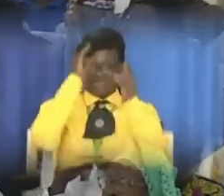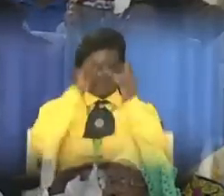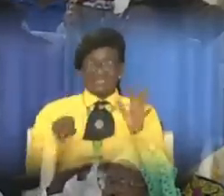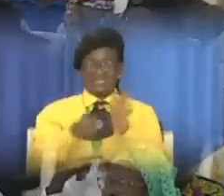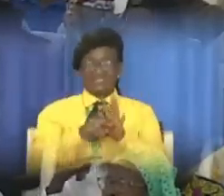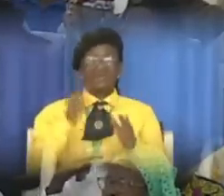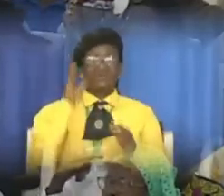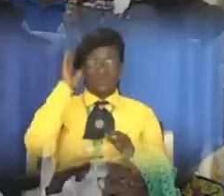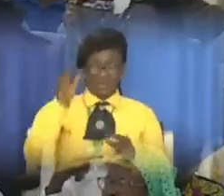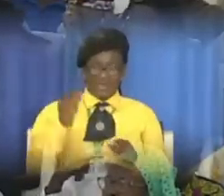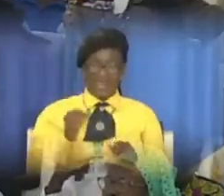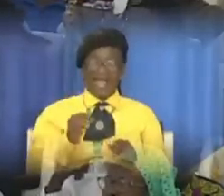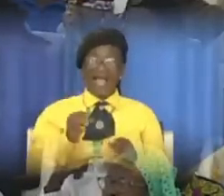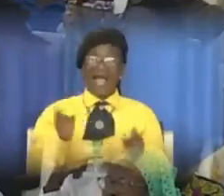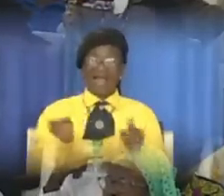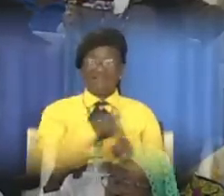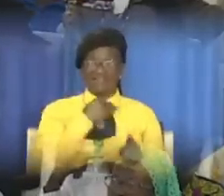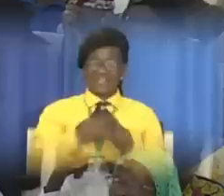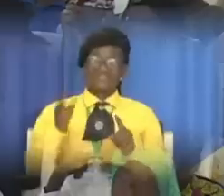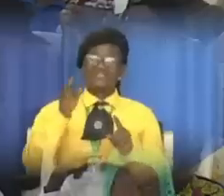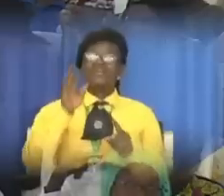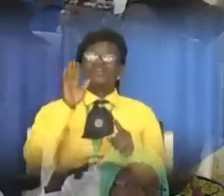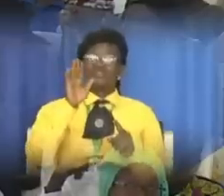those that are yet to be born.